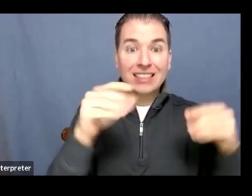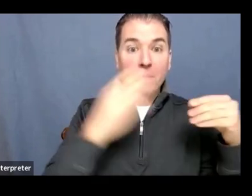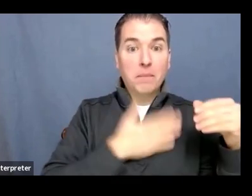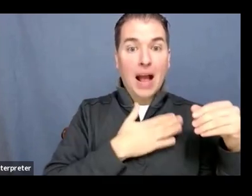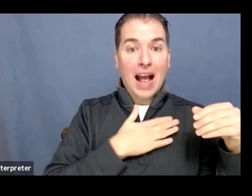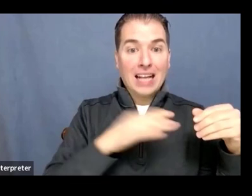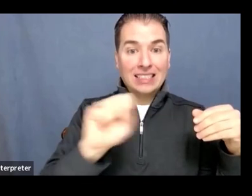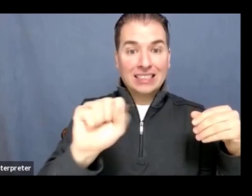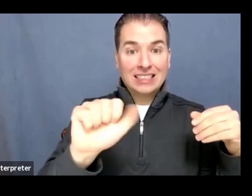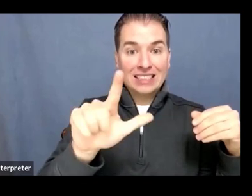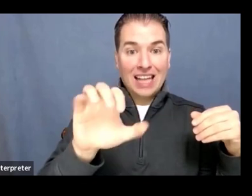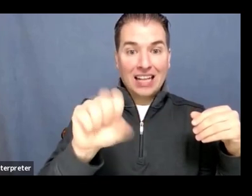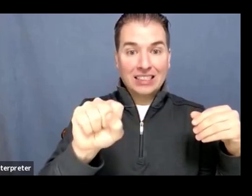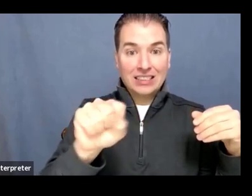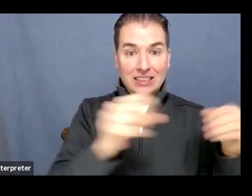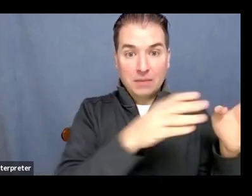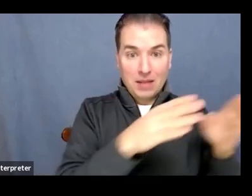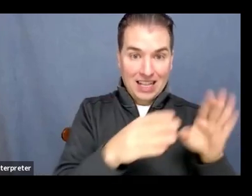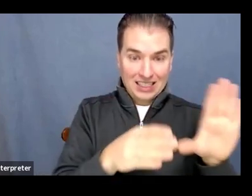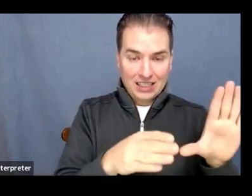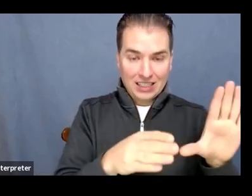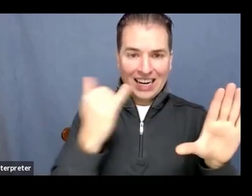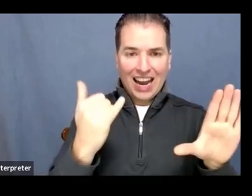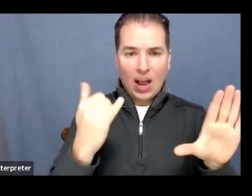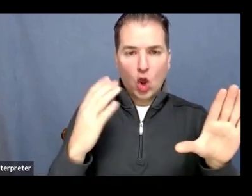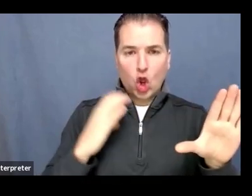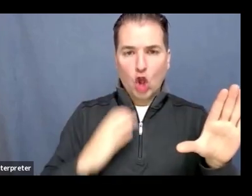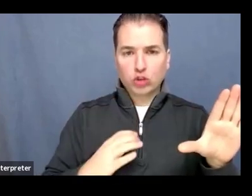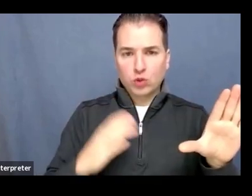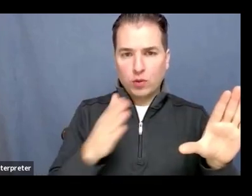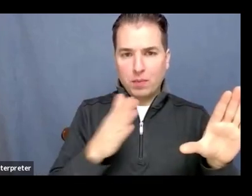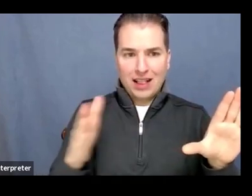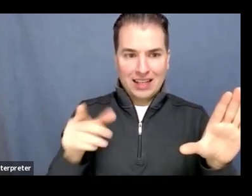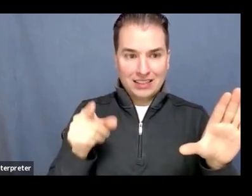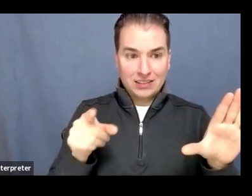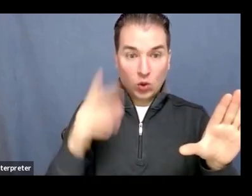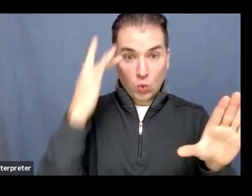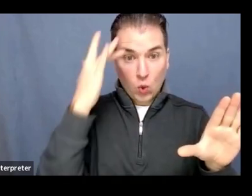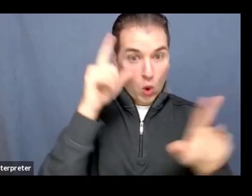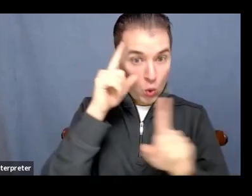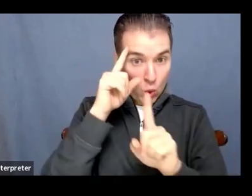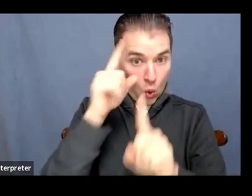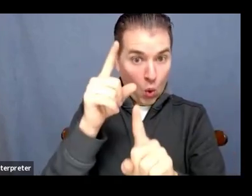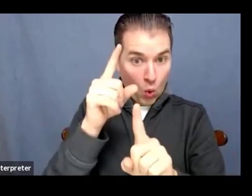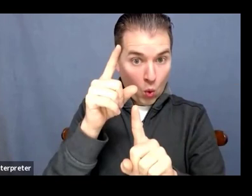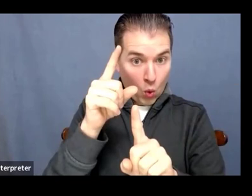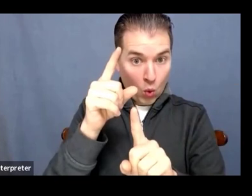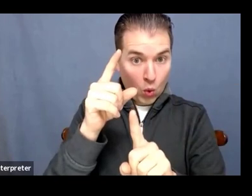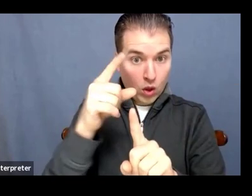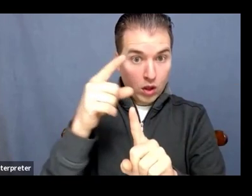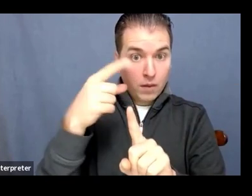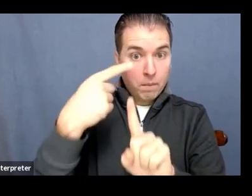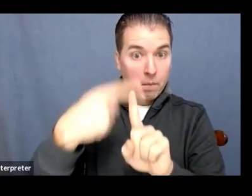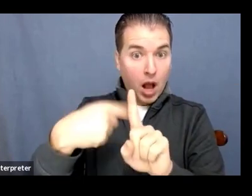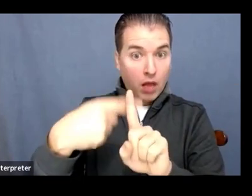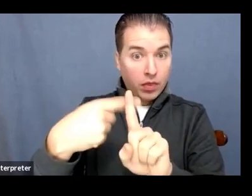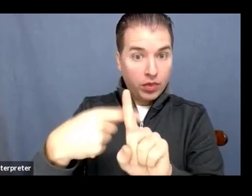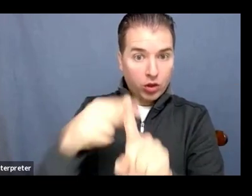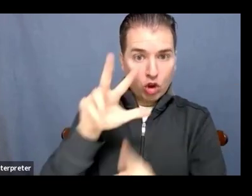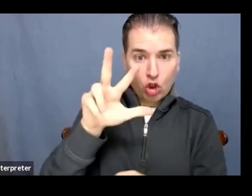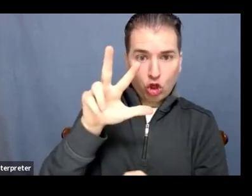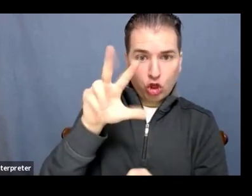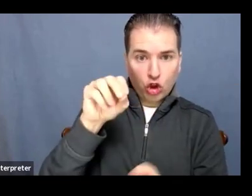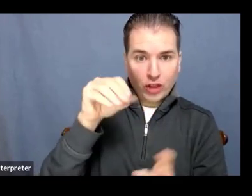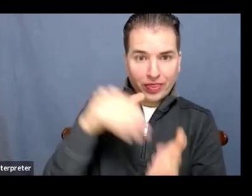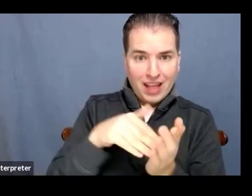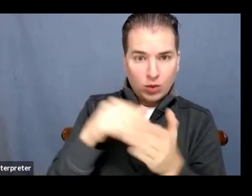sales plan being the goal of $30,000 a month, right? So that's critical now, because we're not looking for dollars as